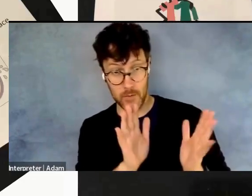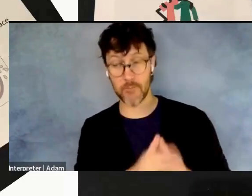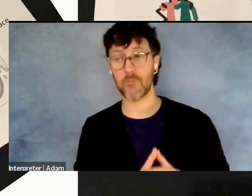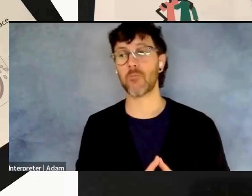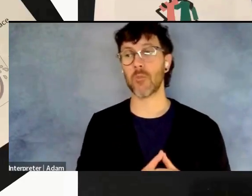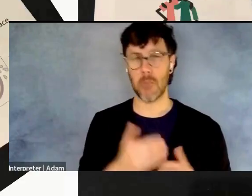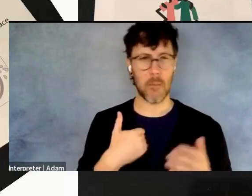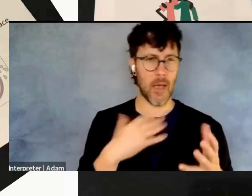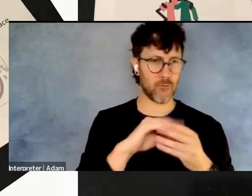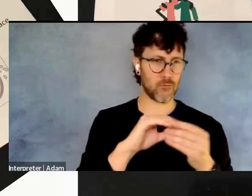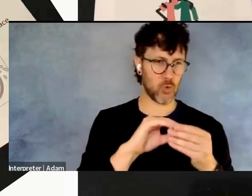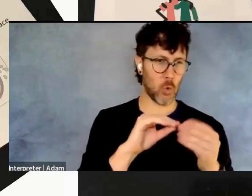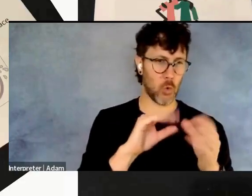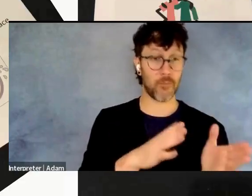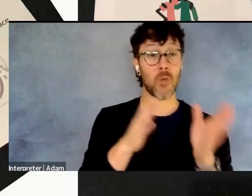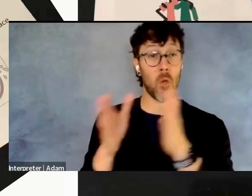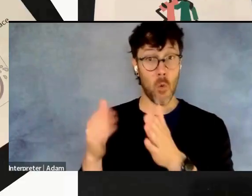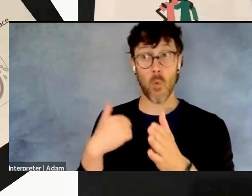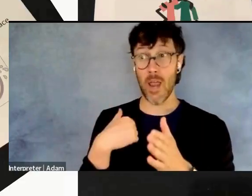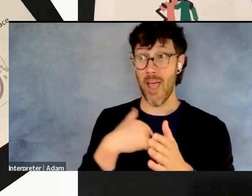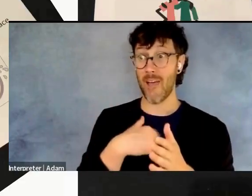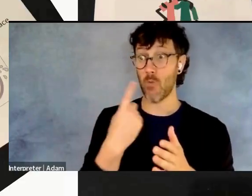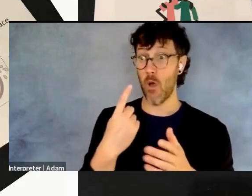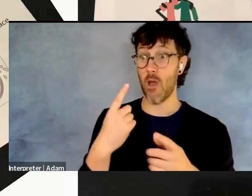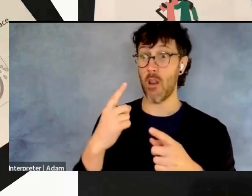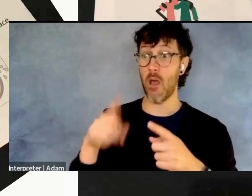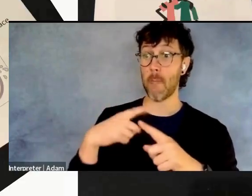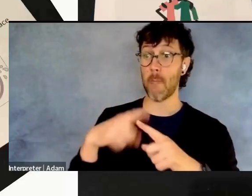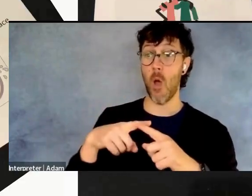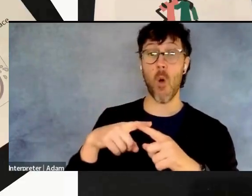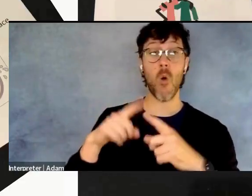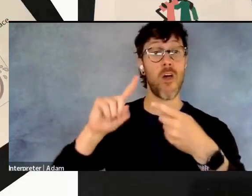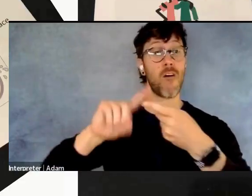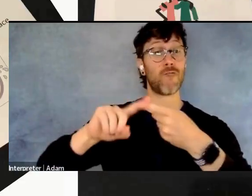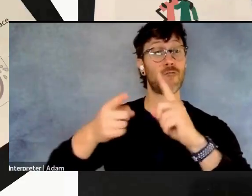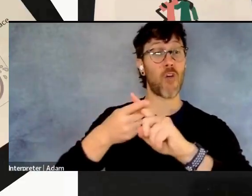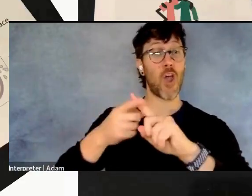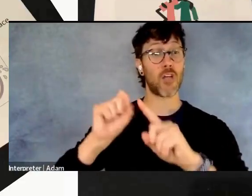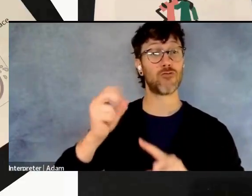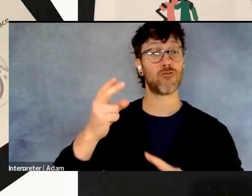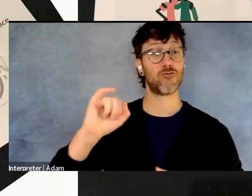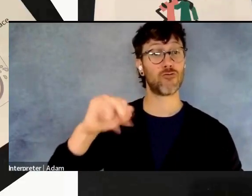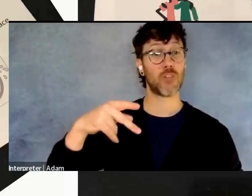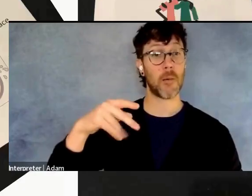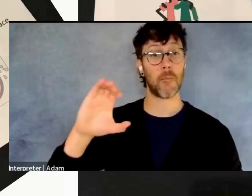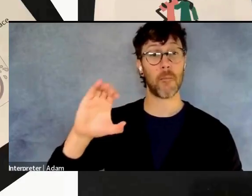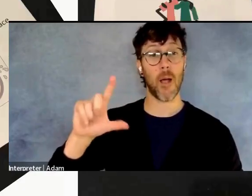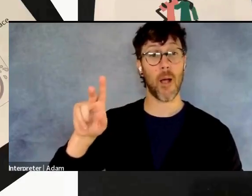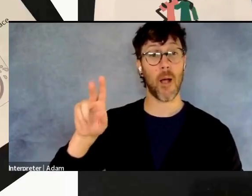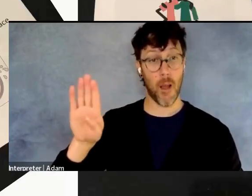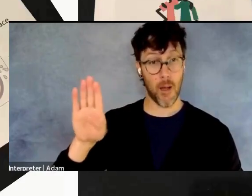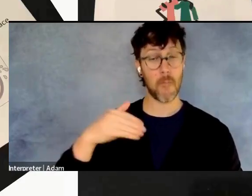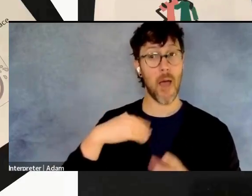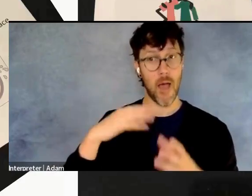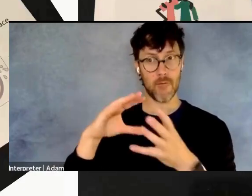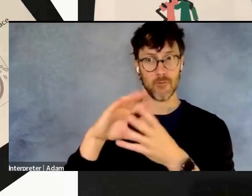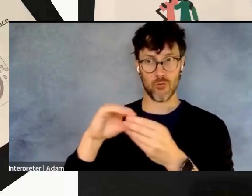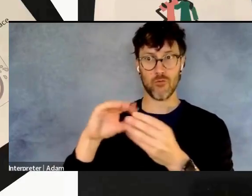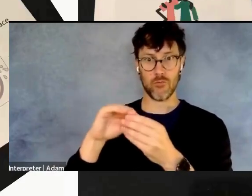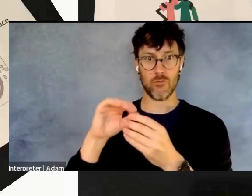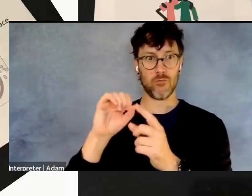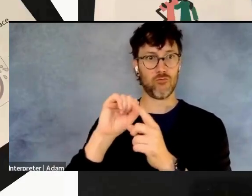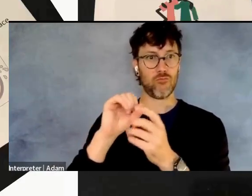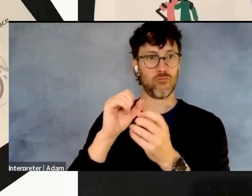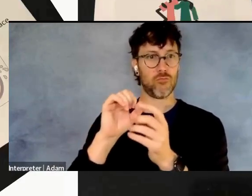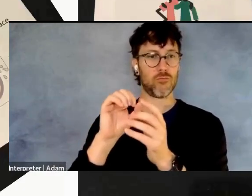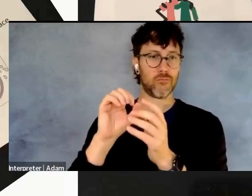story about friendship club. We had stories about making cereal.